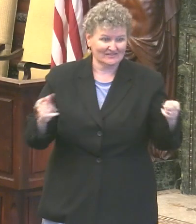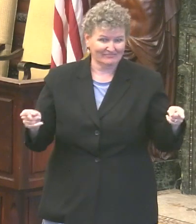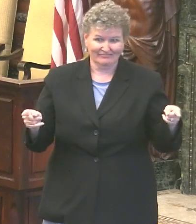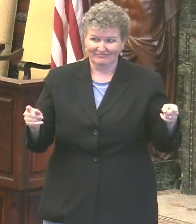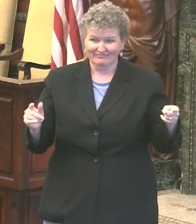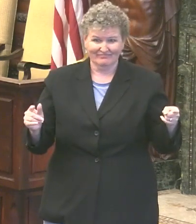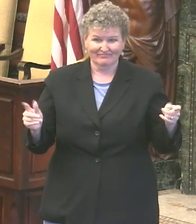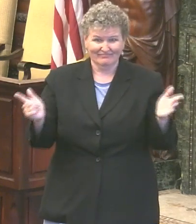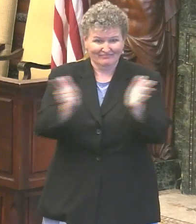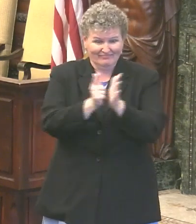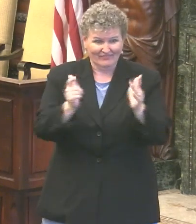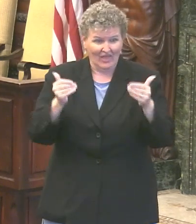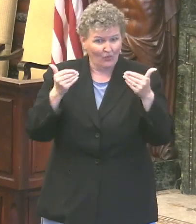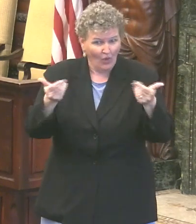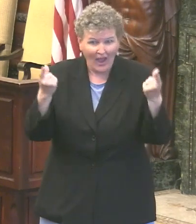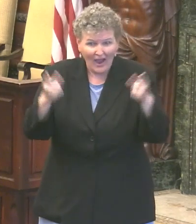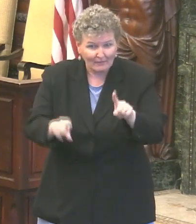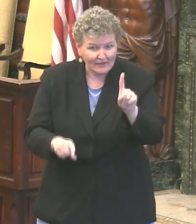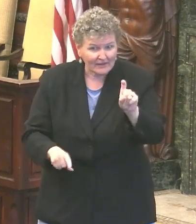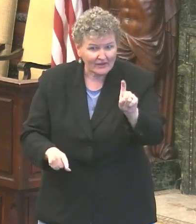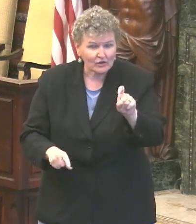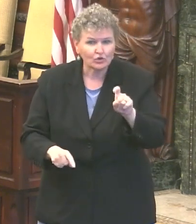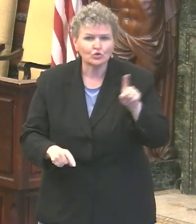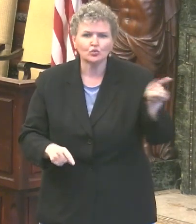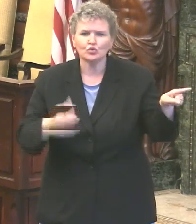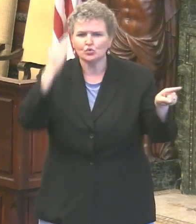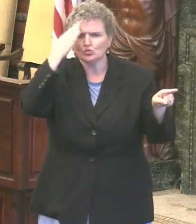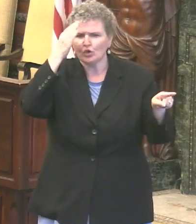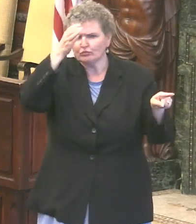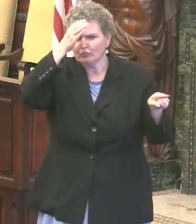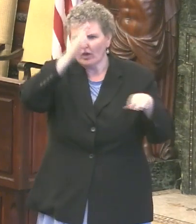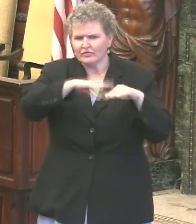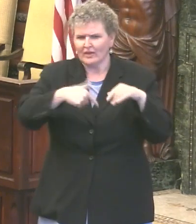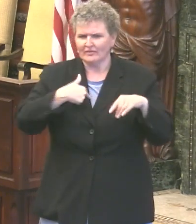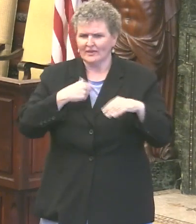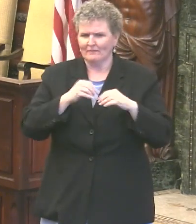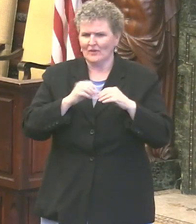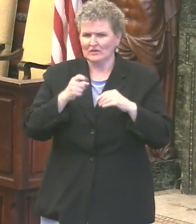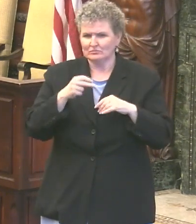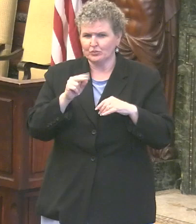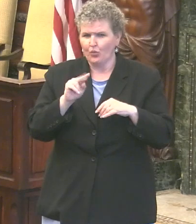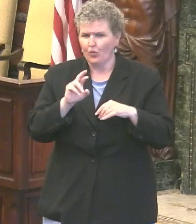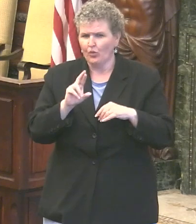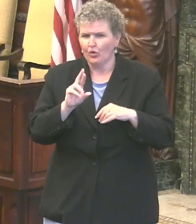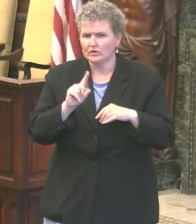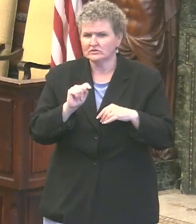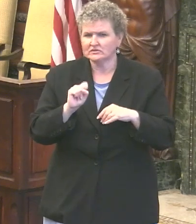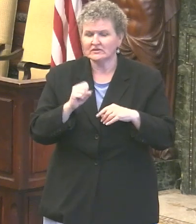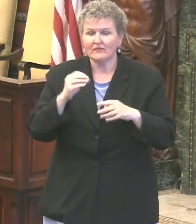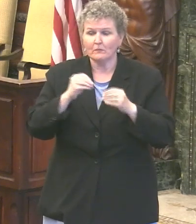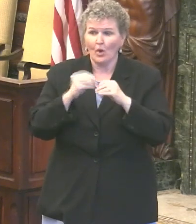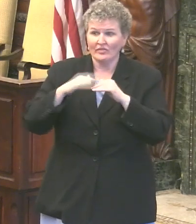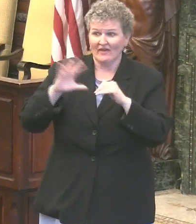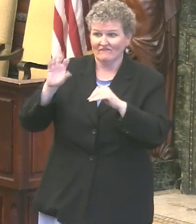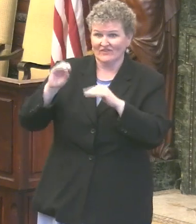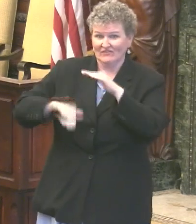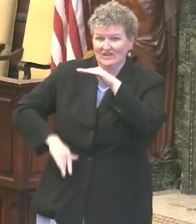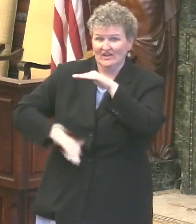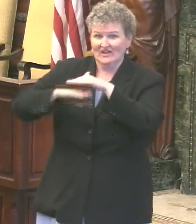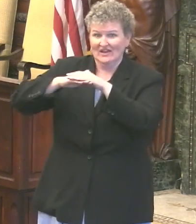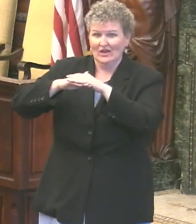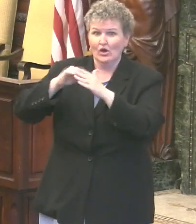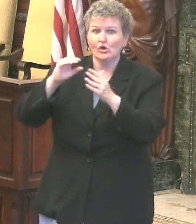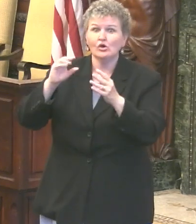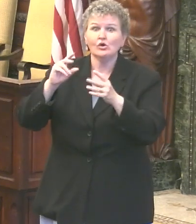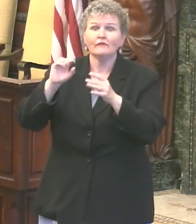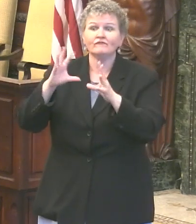allowed? You who know more about sports than me can tell me whether you can have a football game with 50. An average roster of one football team is probably